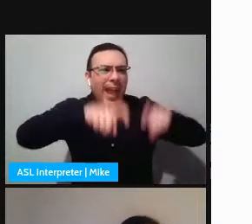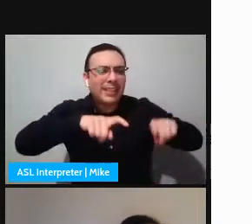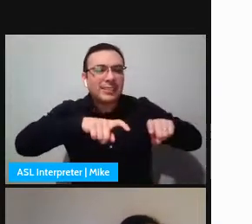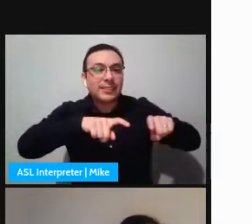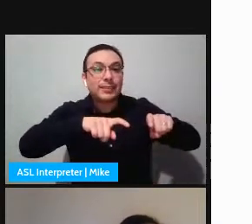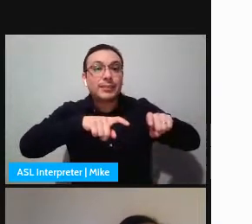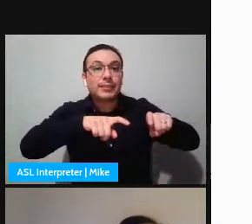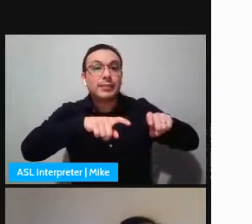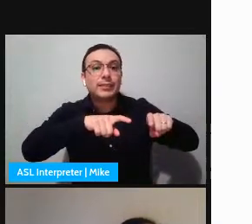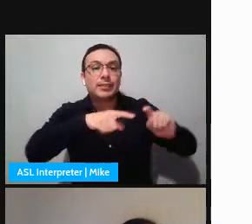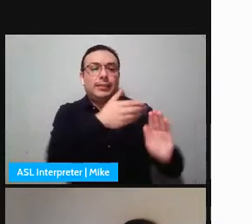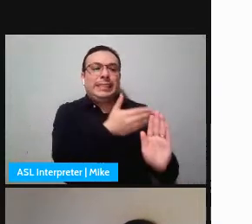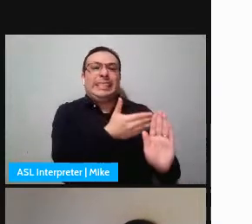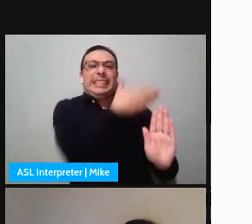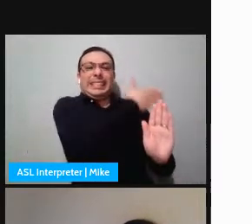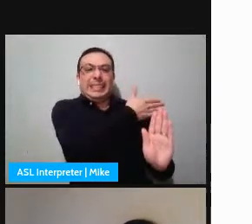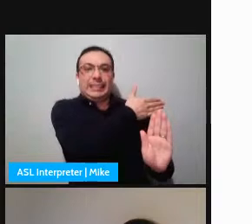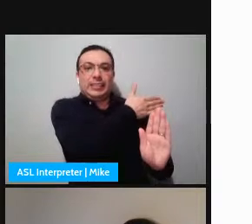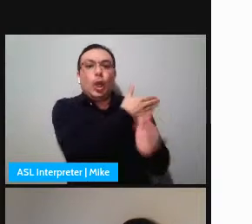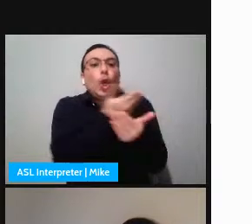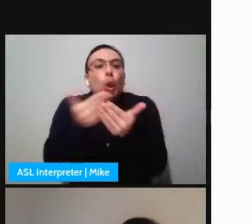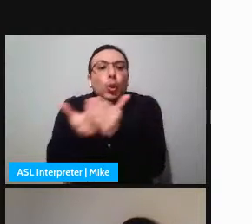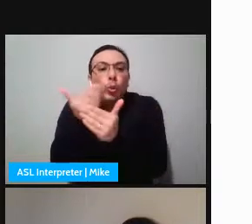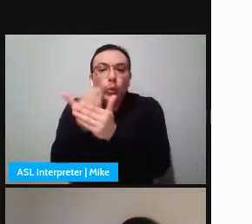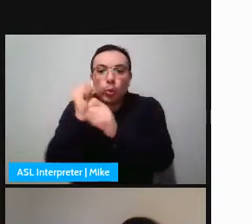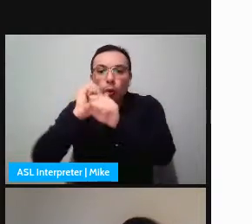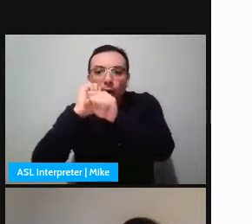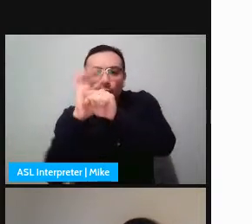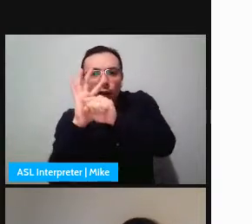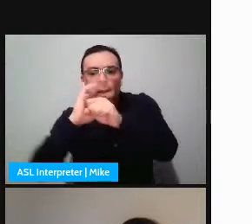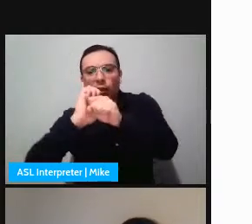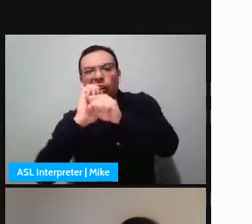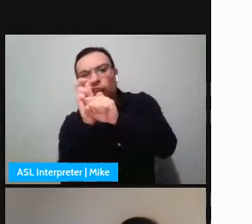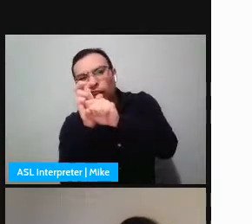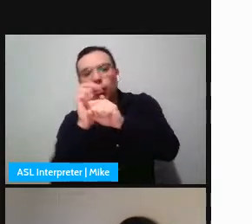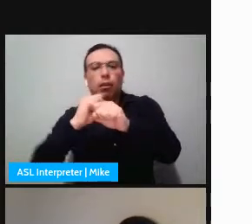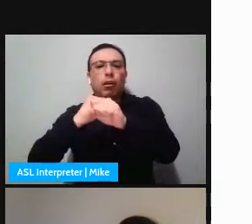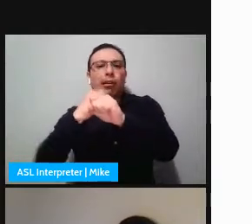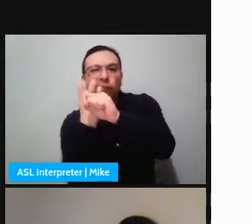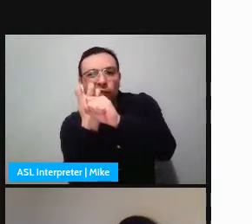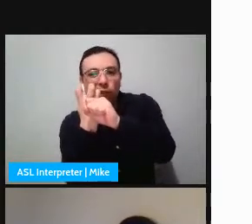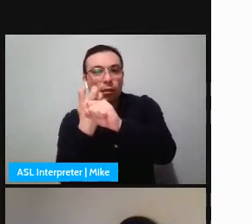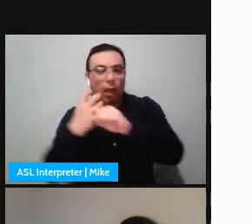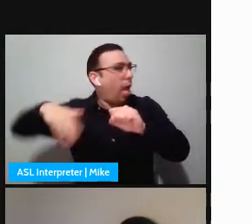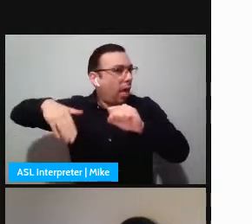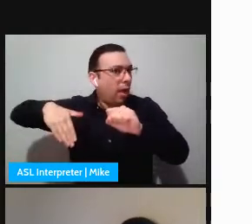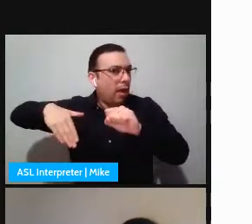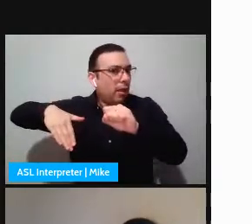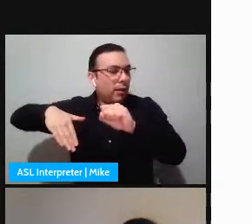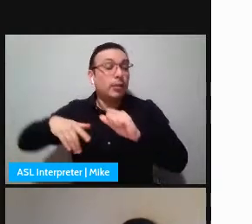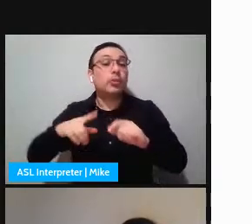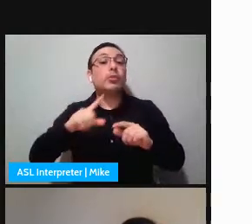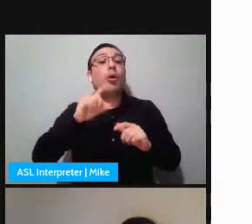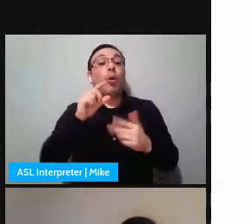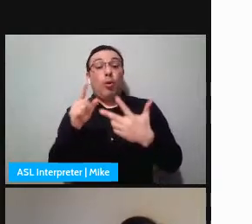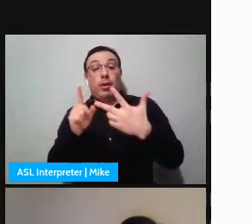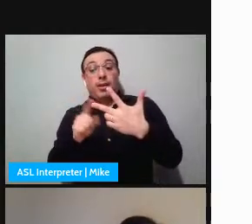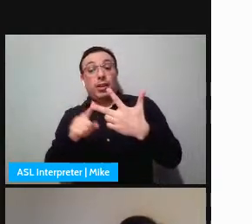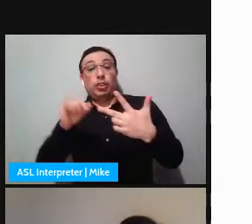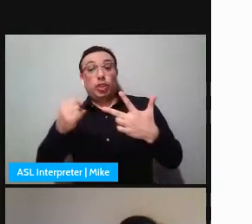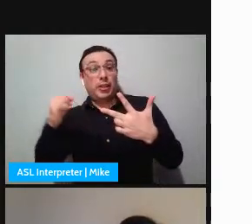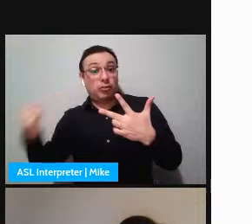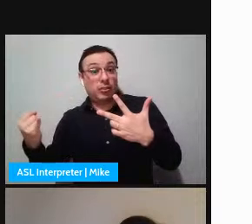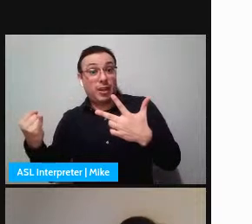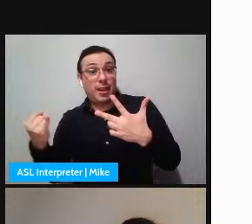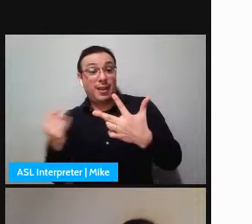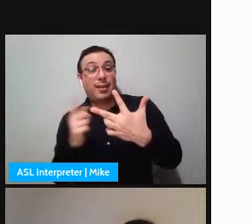circulating variants at that time. So it's very hard to directly compare the Johnson & Johnson vaccine to the Pfizer